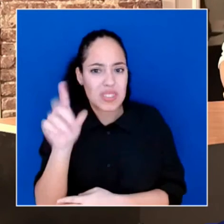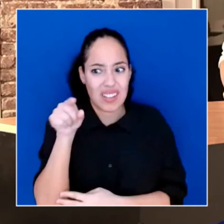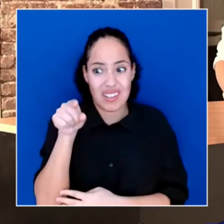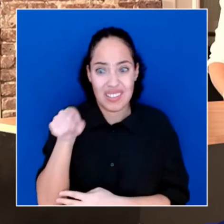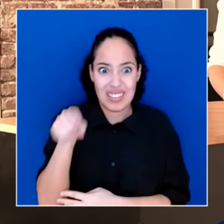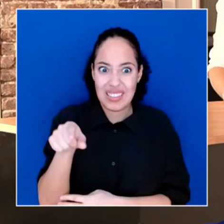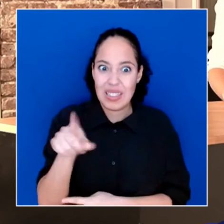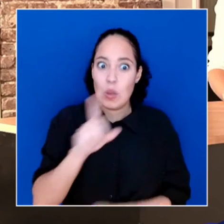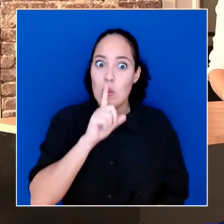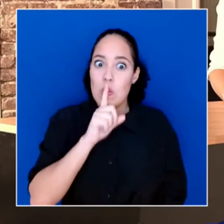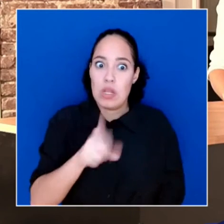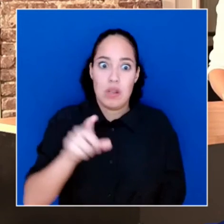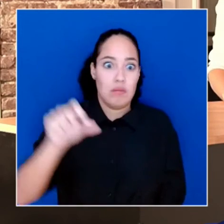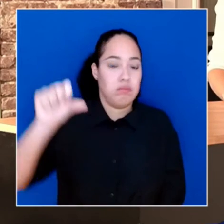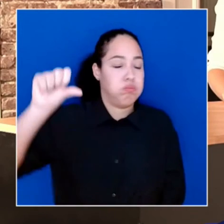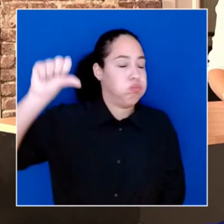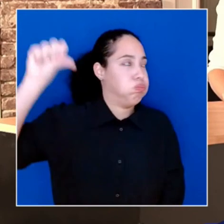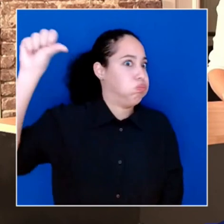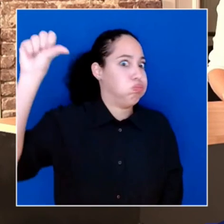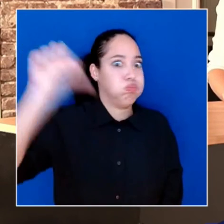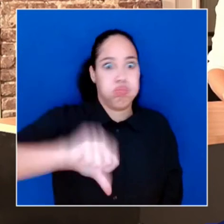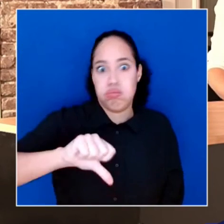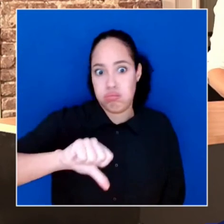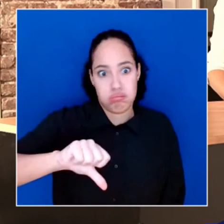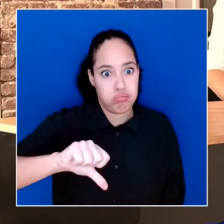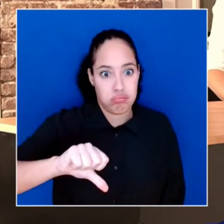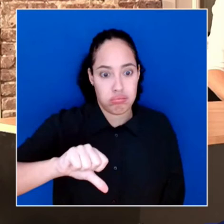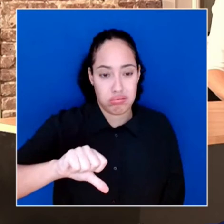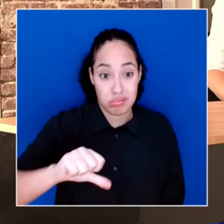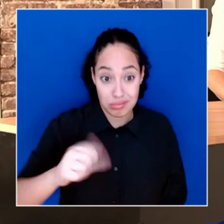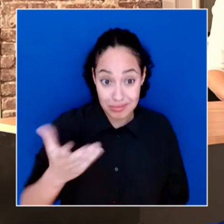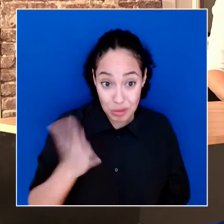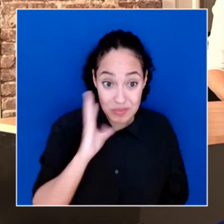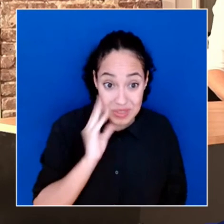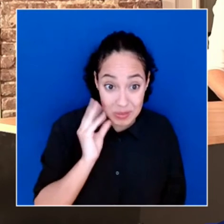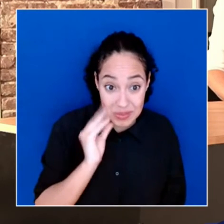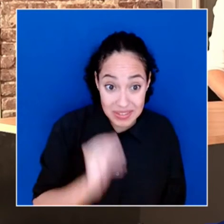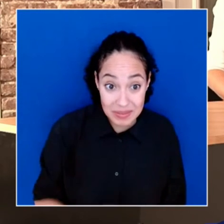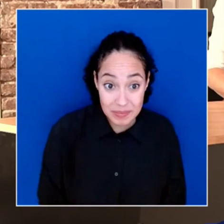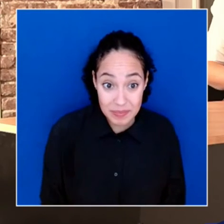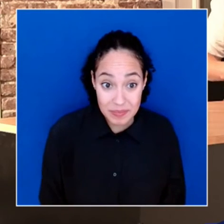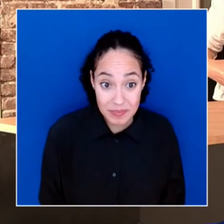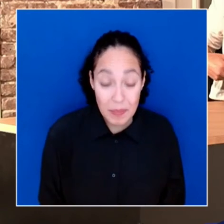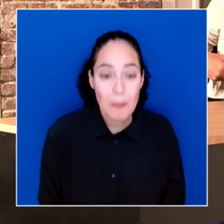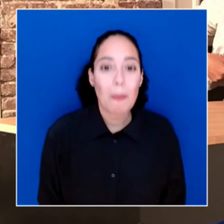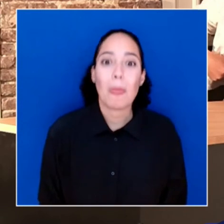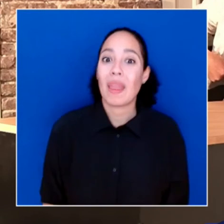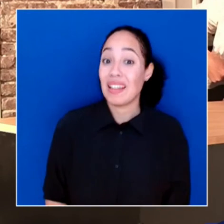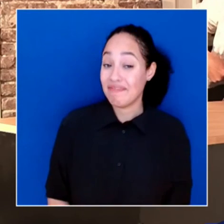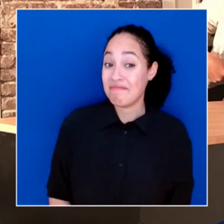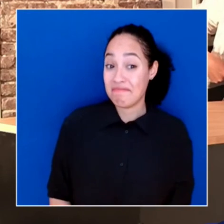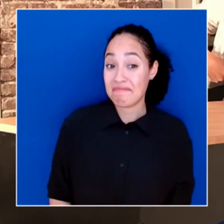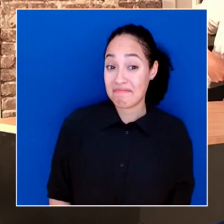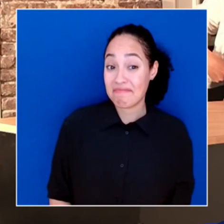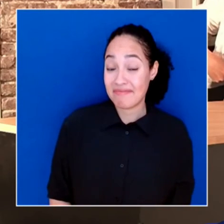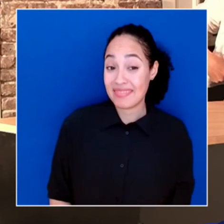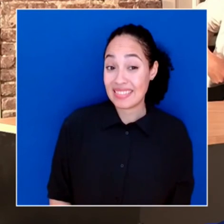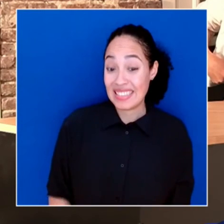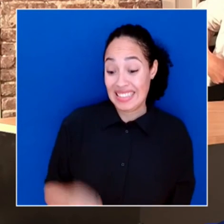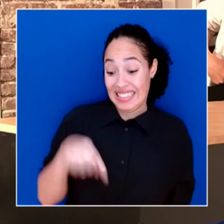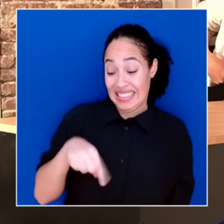Yeah, well, it's quite recent, actually. I'm really mad at my internet service provider at this point